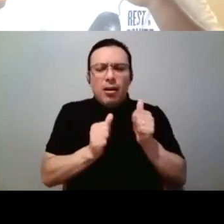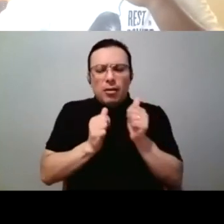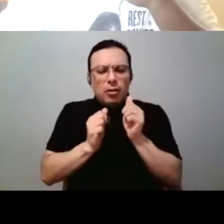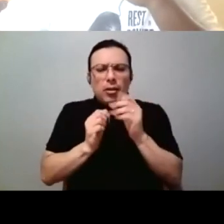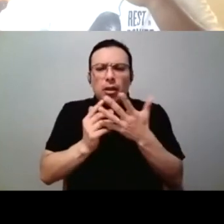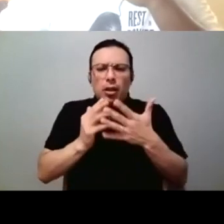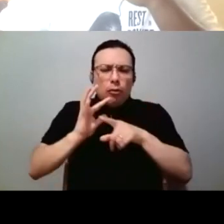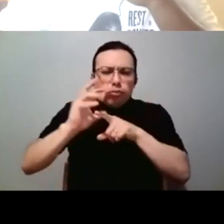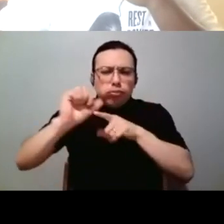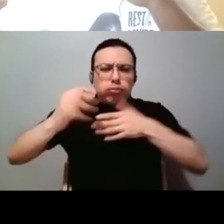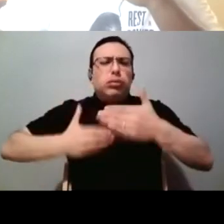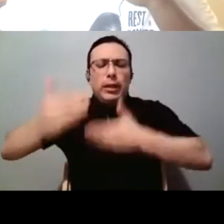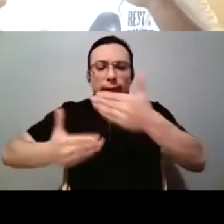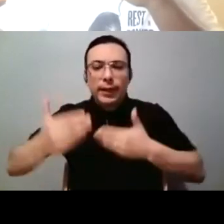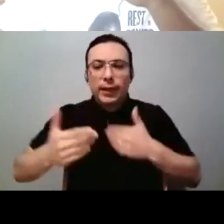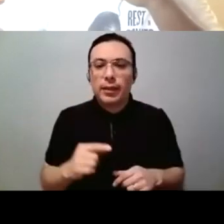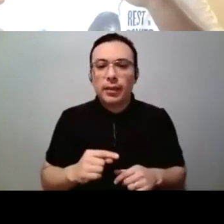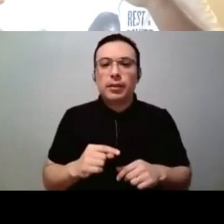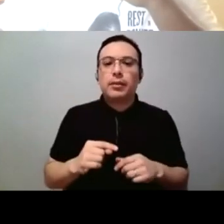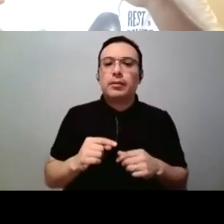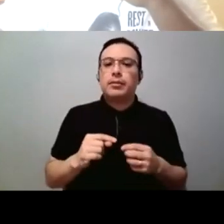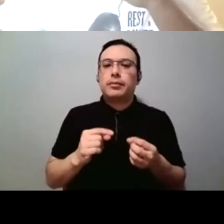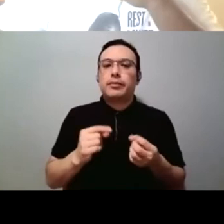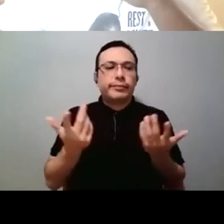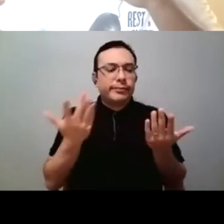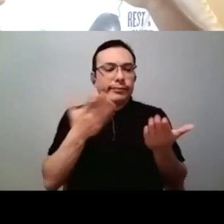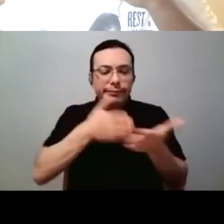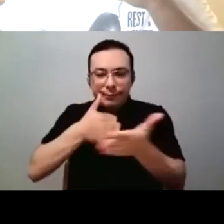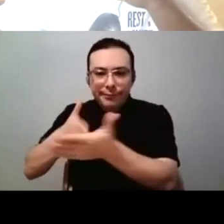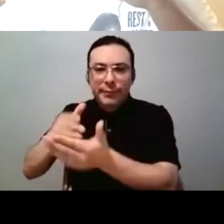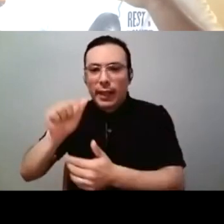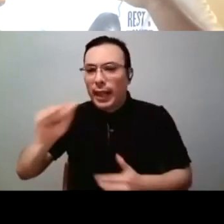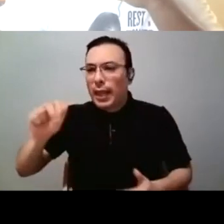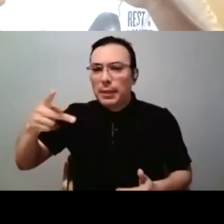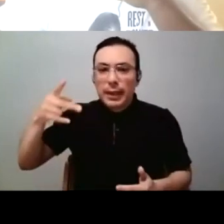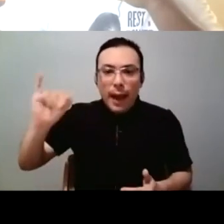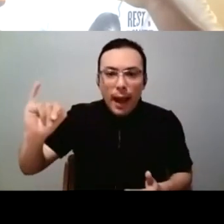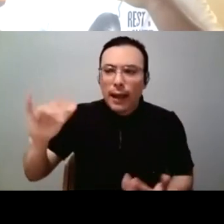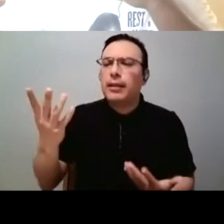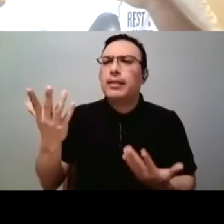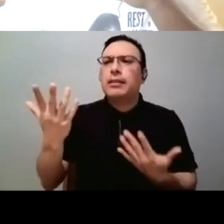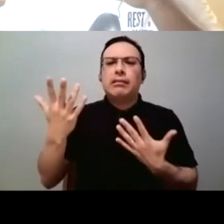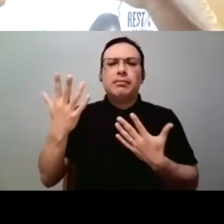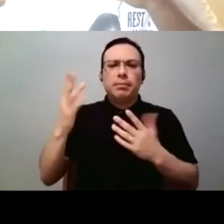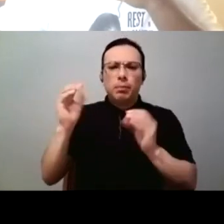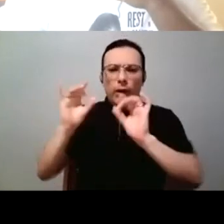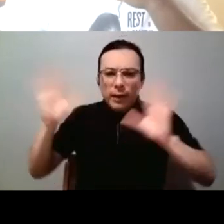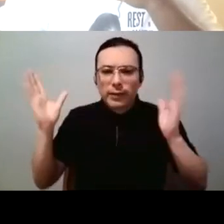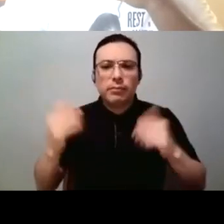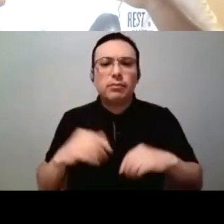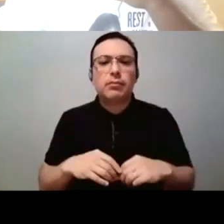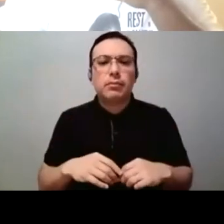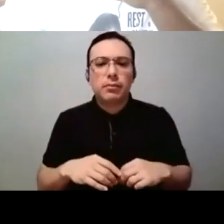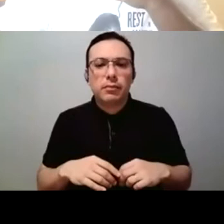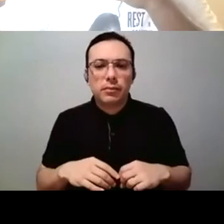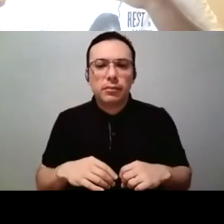getting murdered in the streets by police, the rising violence against the AAPI community, the average life expectancy of black trans